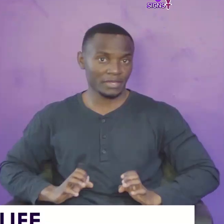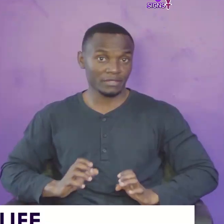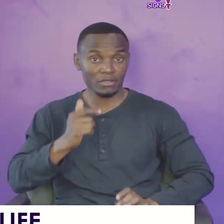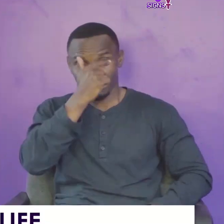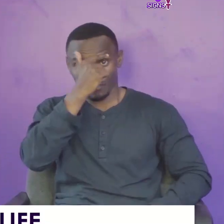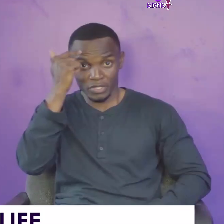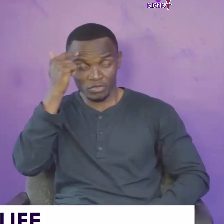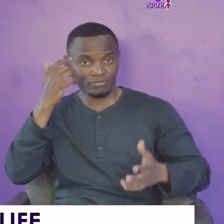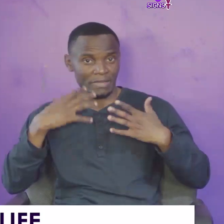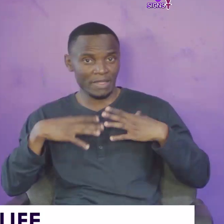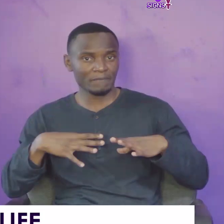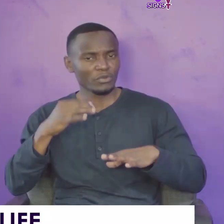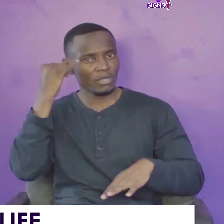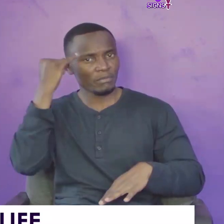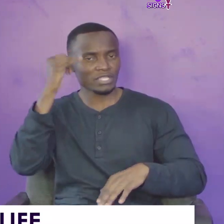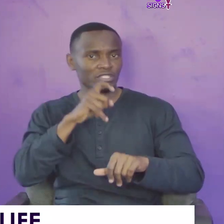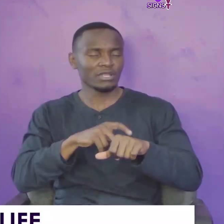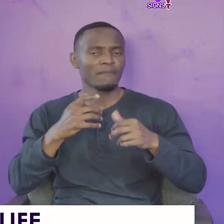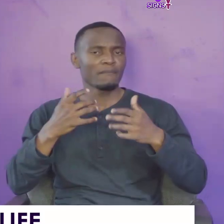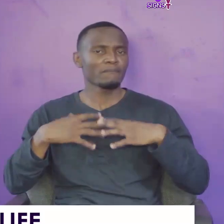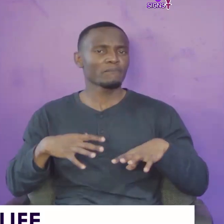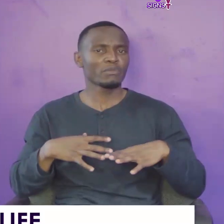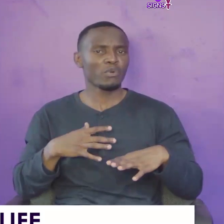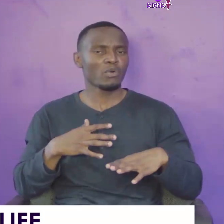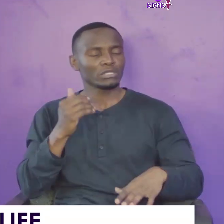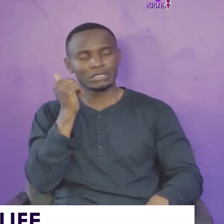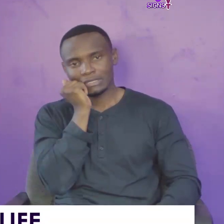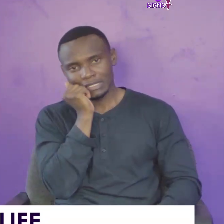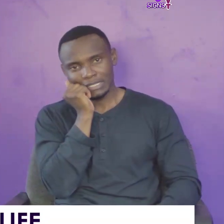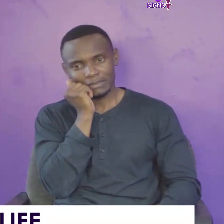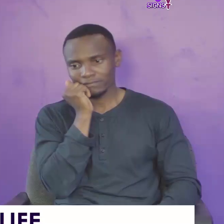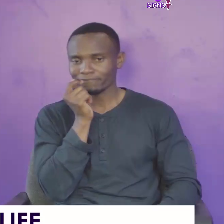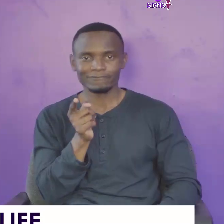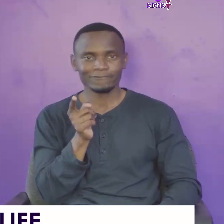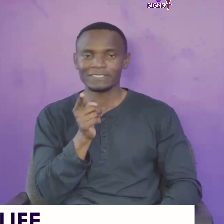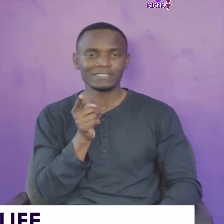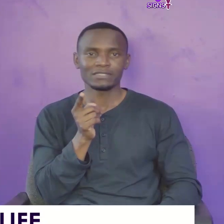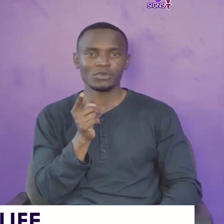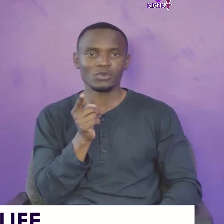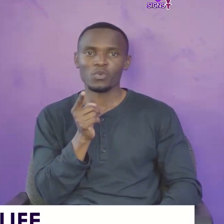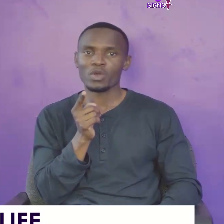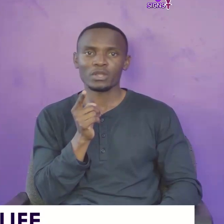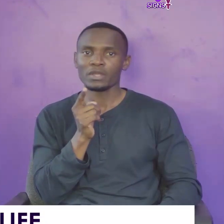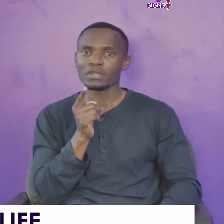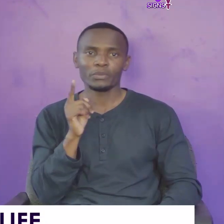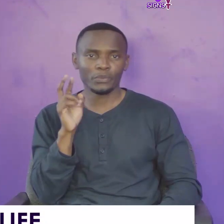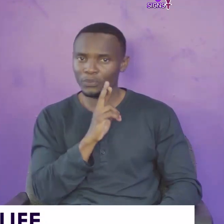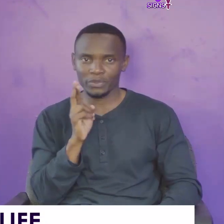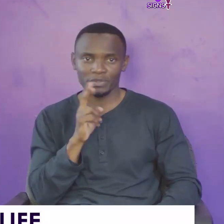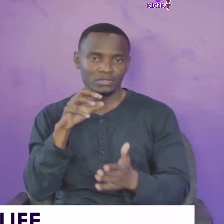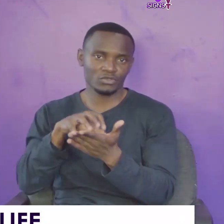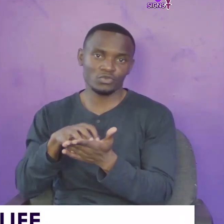imagine people when they are unwell, they are in the most vulnerable, state. Yeah. And now we are speaking about